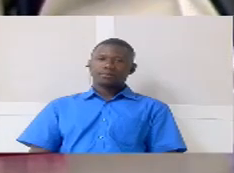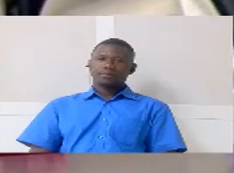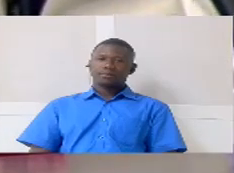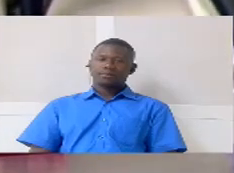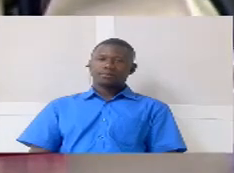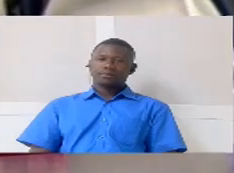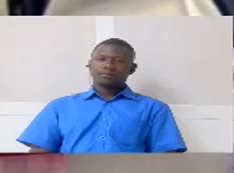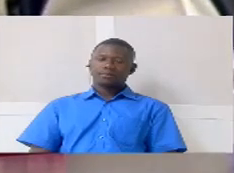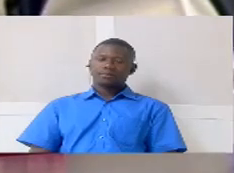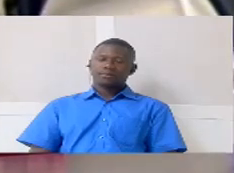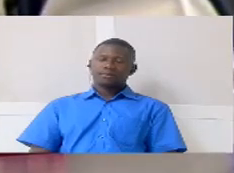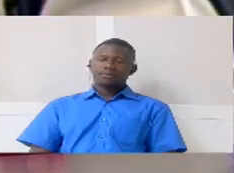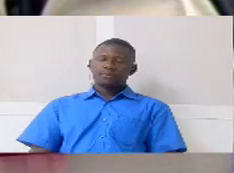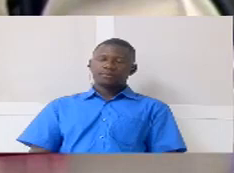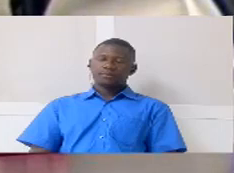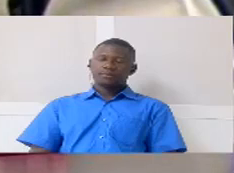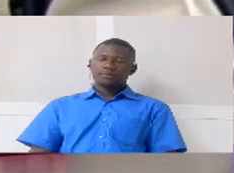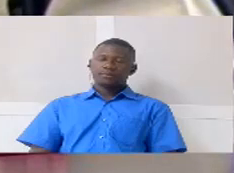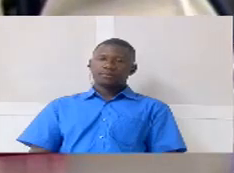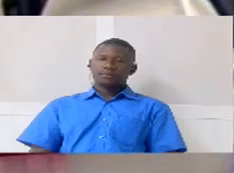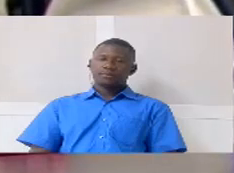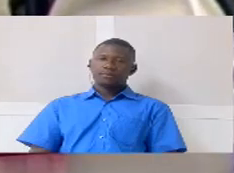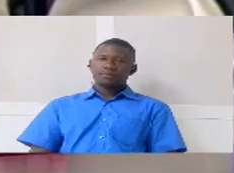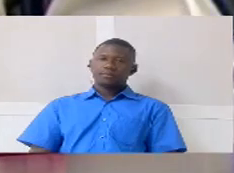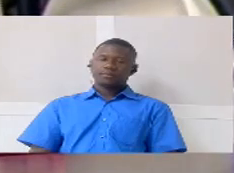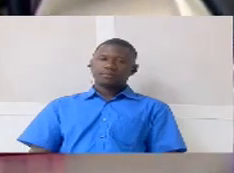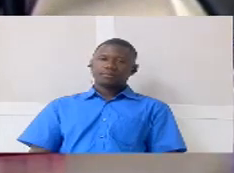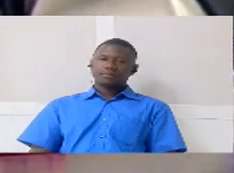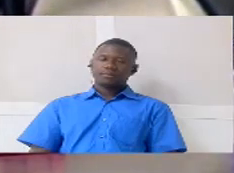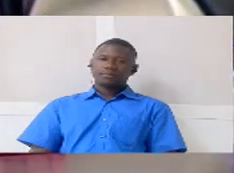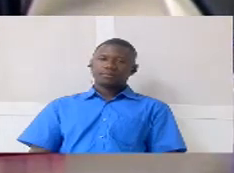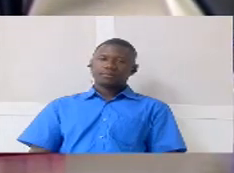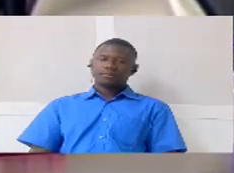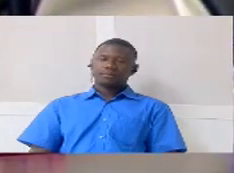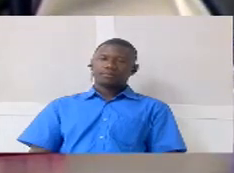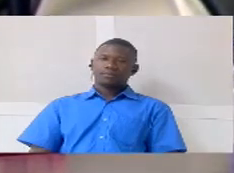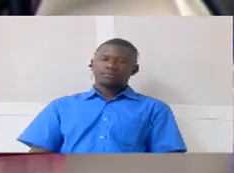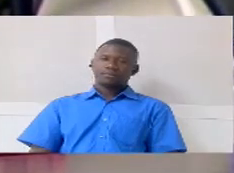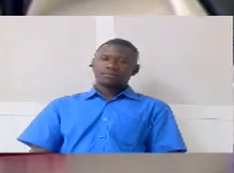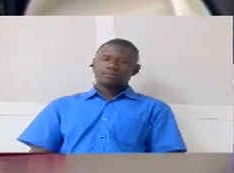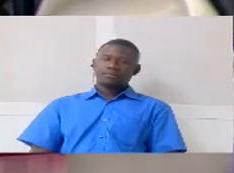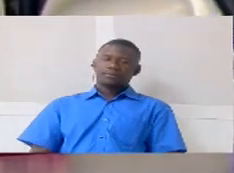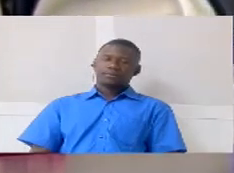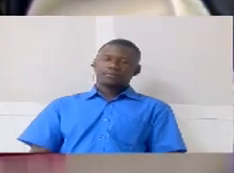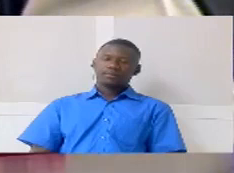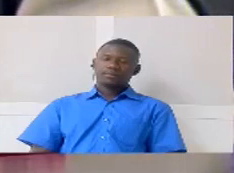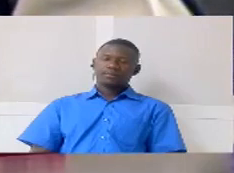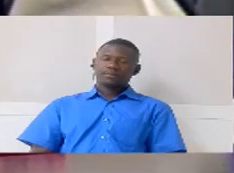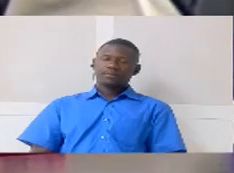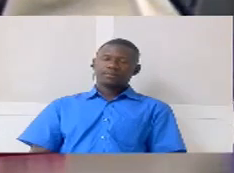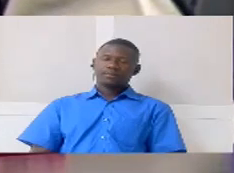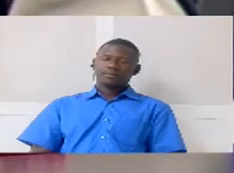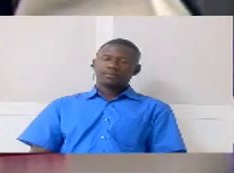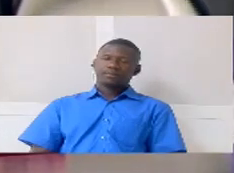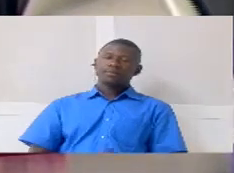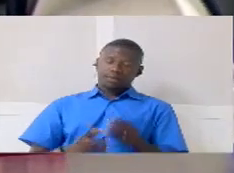madron it happened kama kan wado ni afu mo e tocho long kenya do bige ni ake mola tocho long akuja male ke regero so mota fonno ko tocho